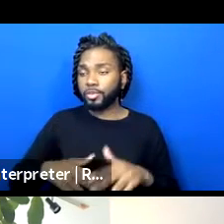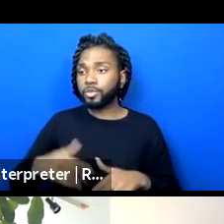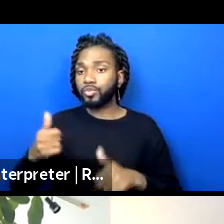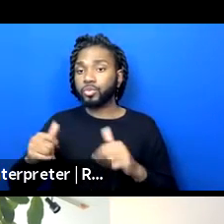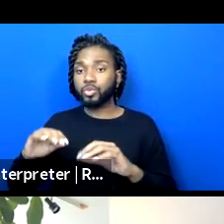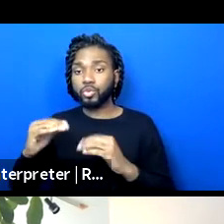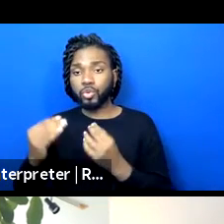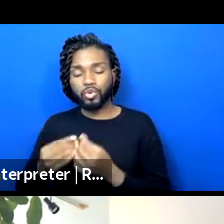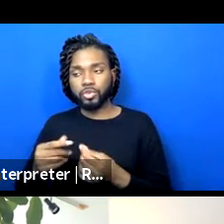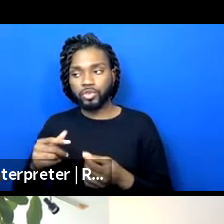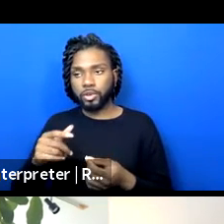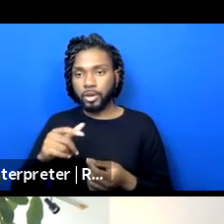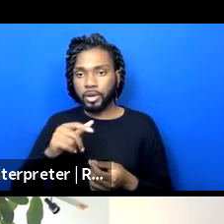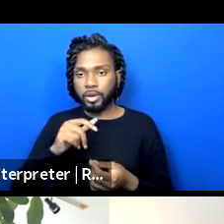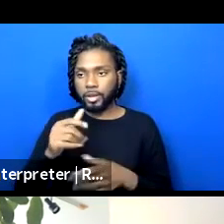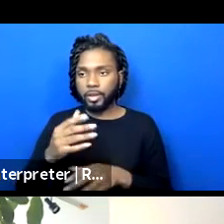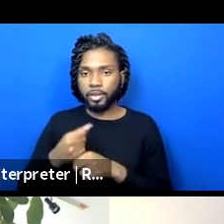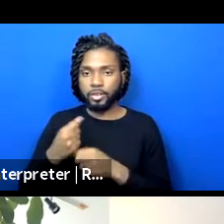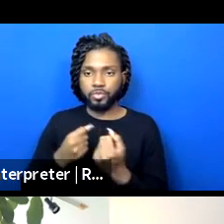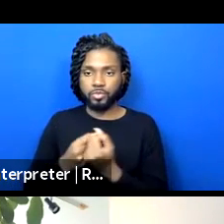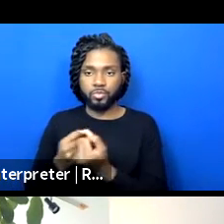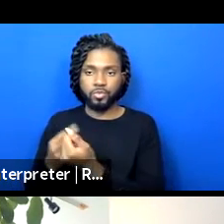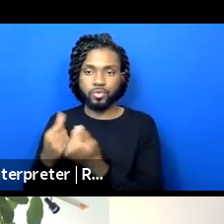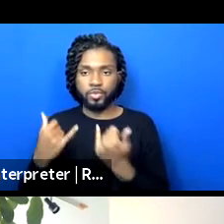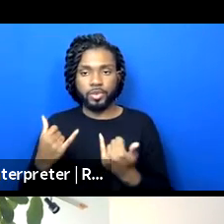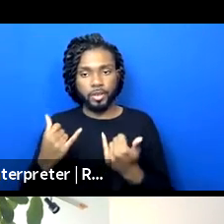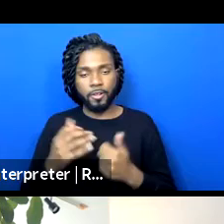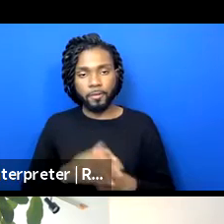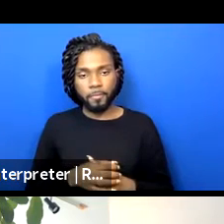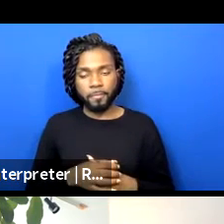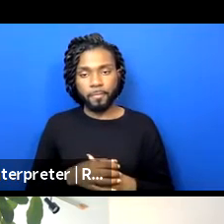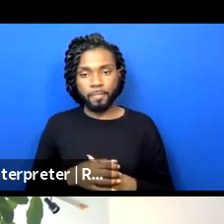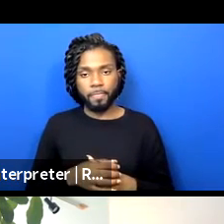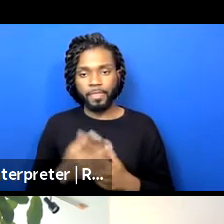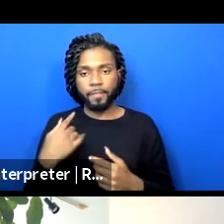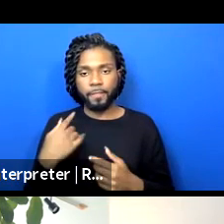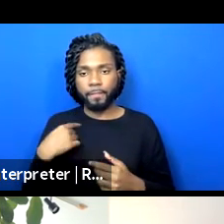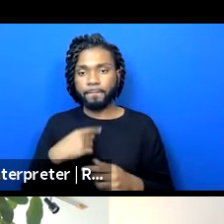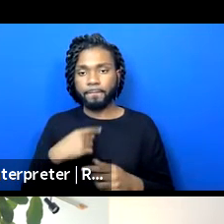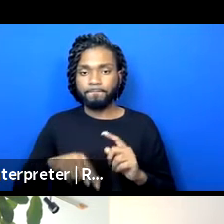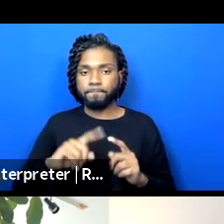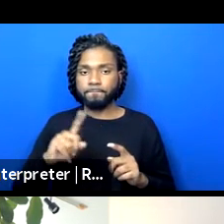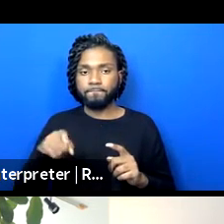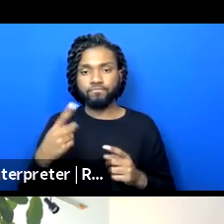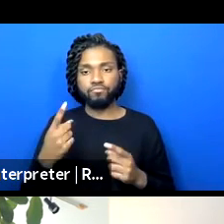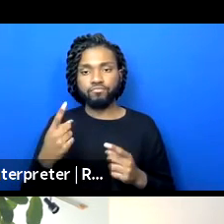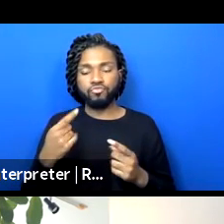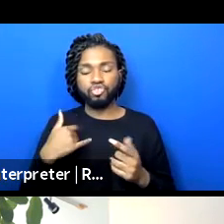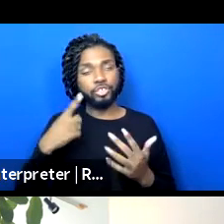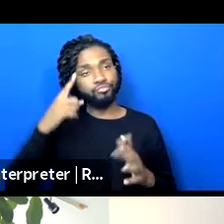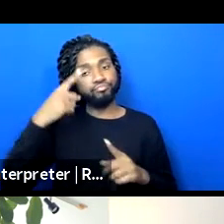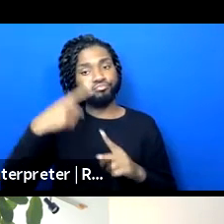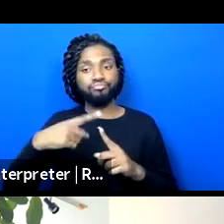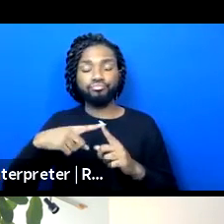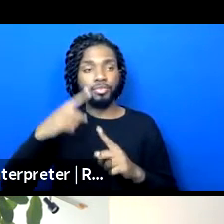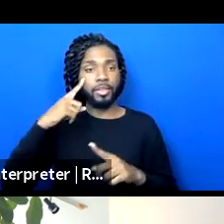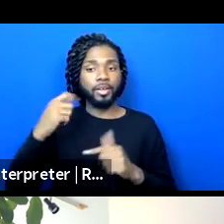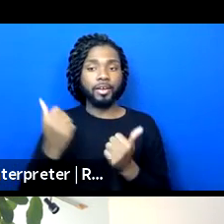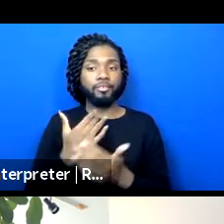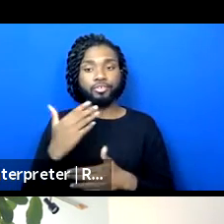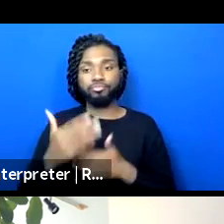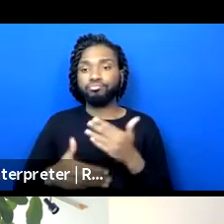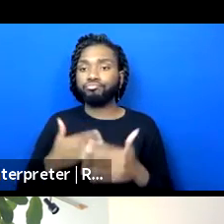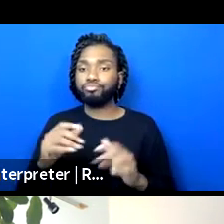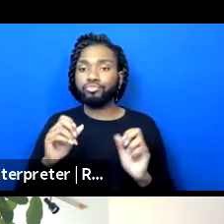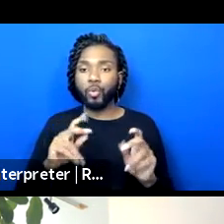organizations are not supported with these funds. We can't just, you know, put on the rose-colored glasses and think that everything is okay. There